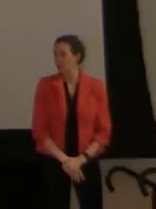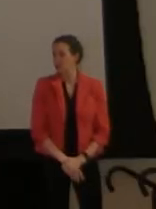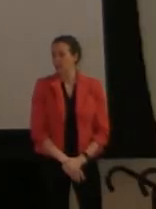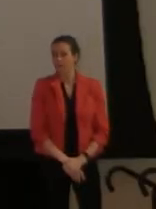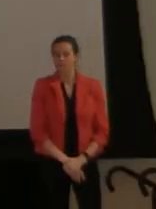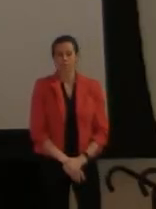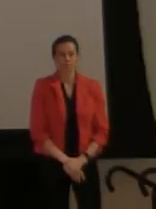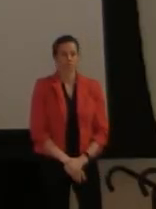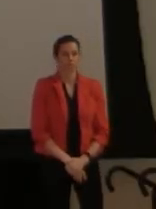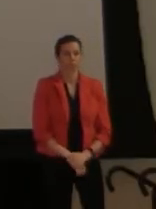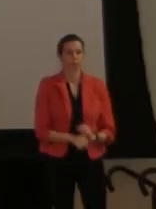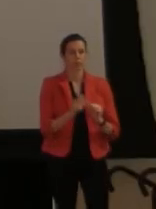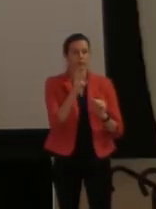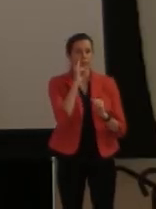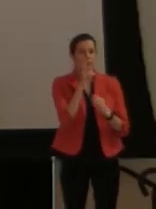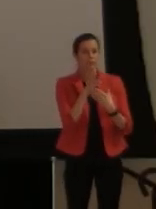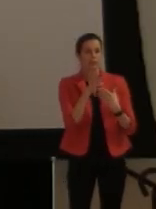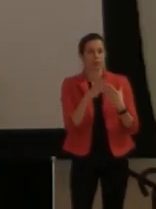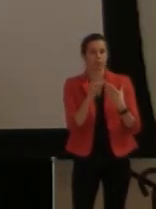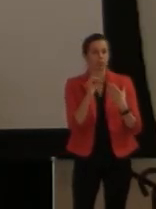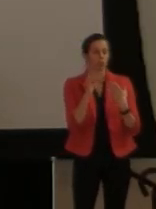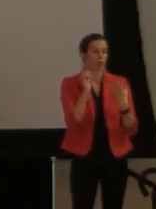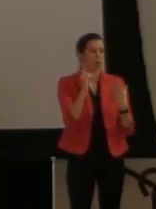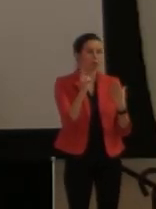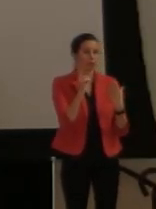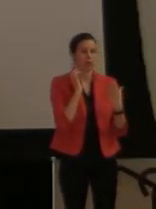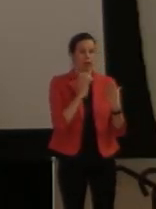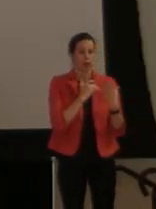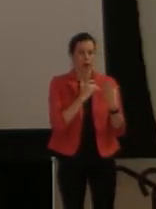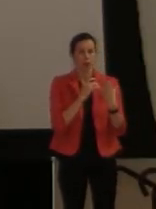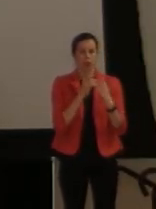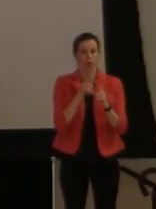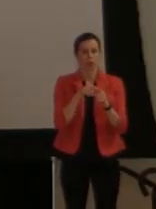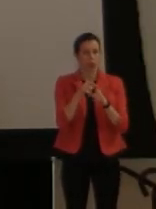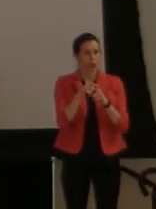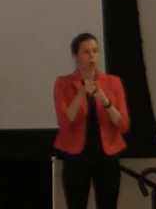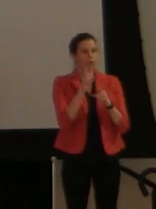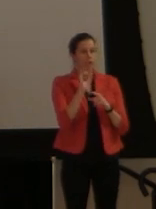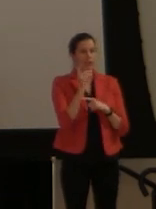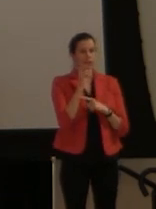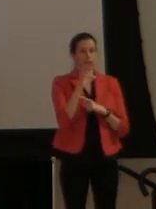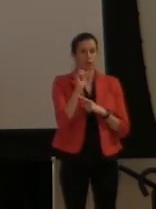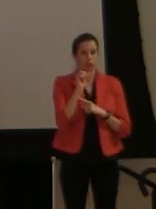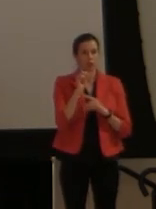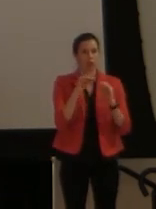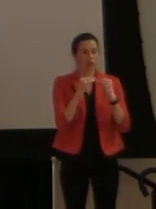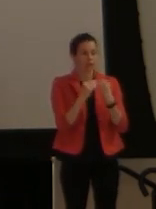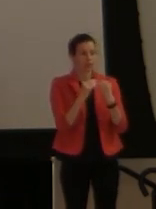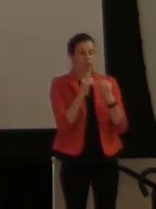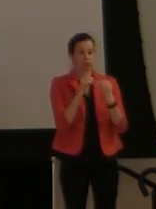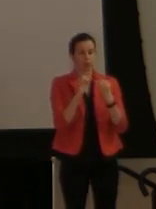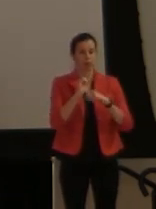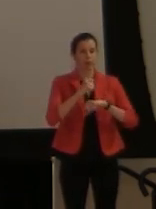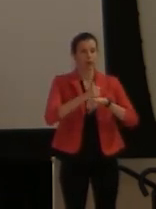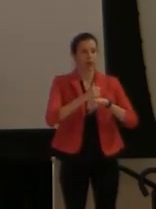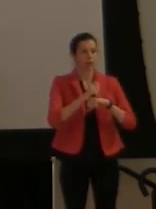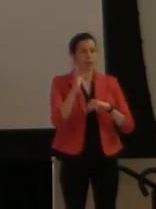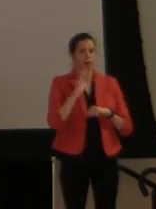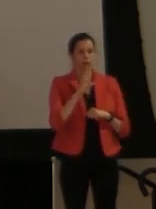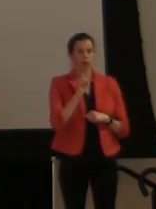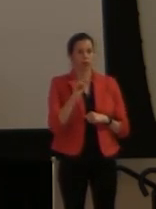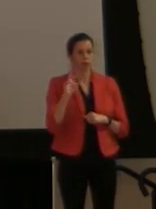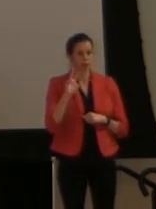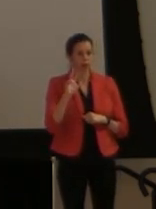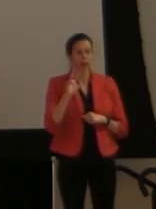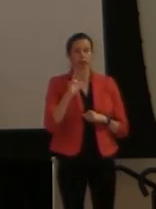Here you see some of our, all of our core funders for the organization. Our organization was founded back in